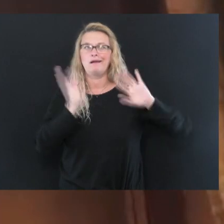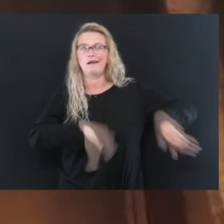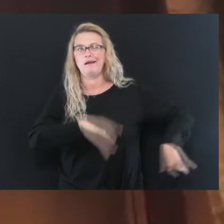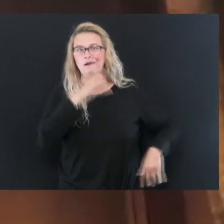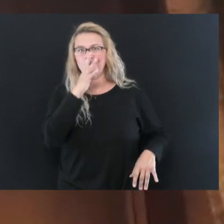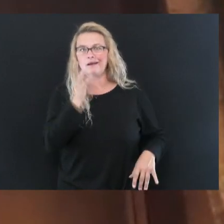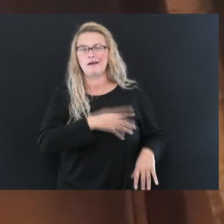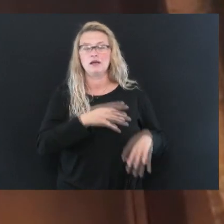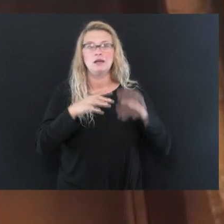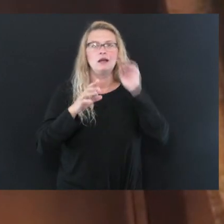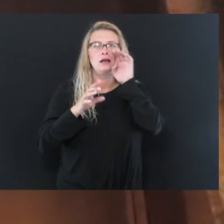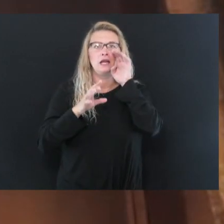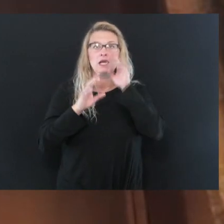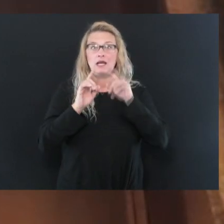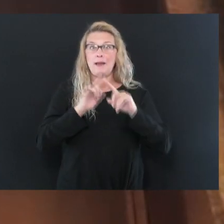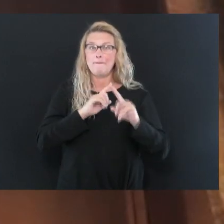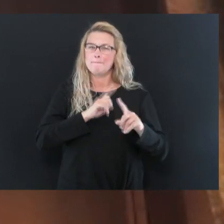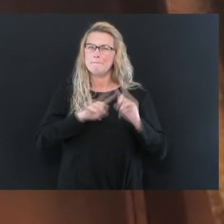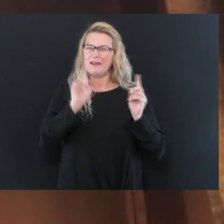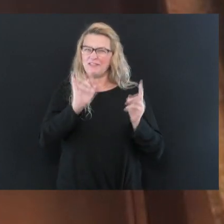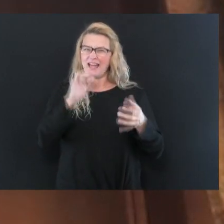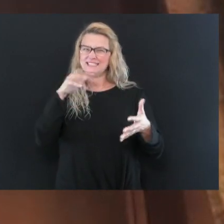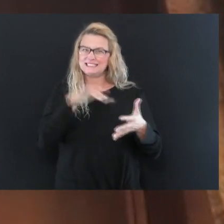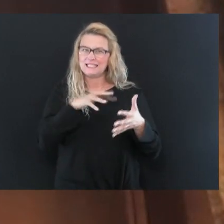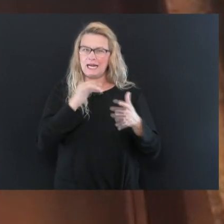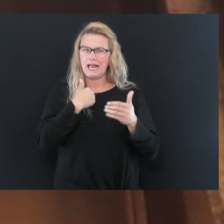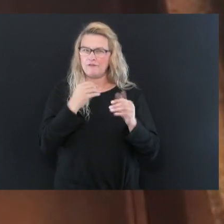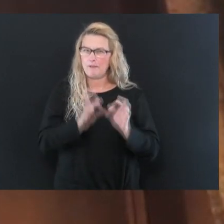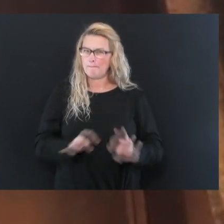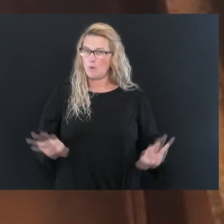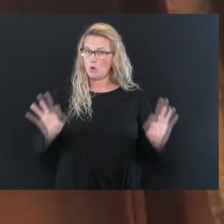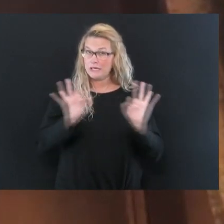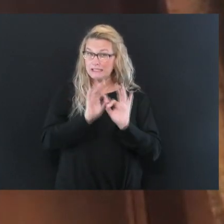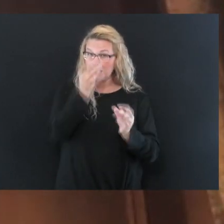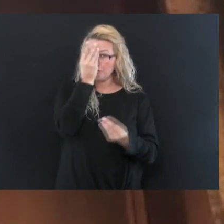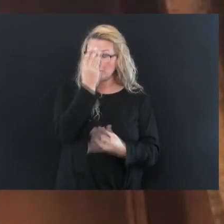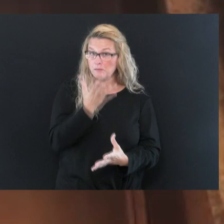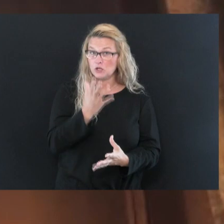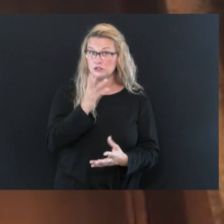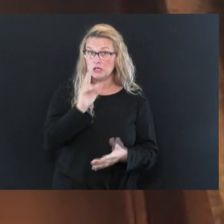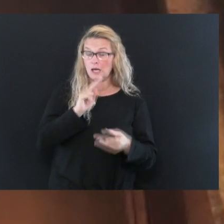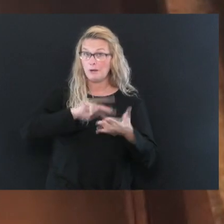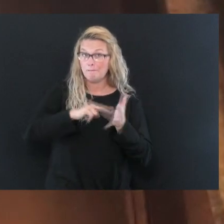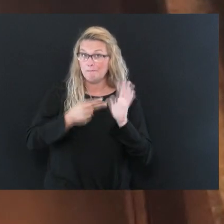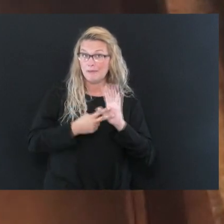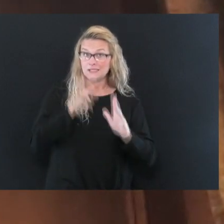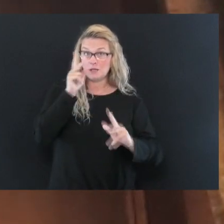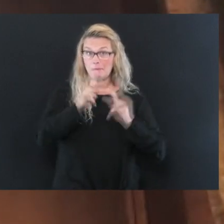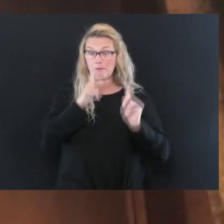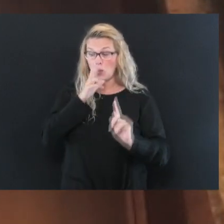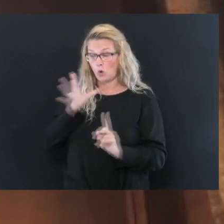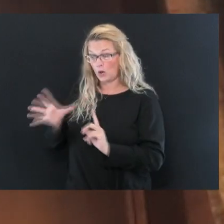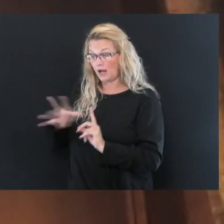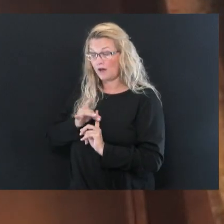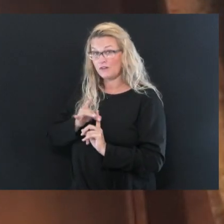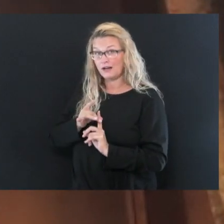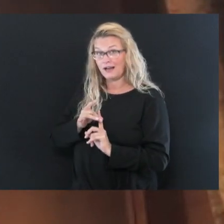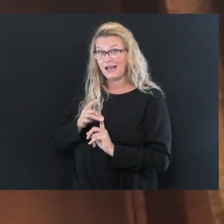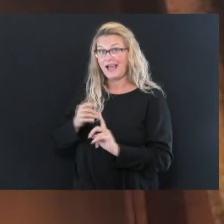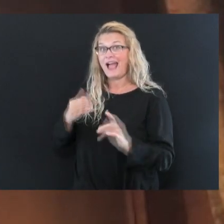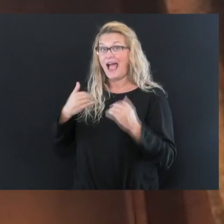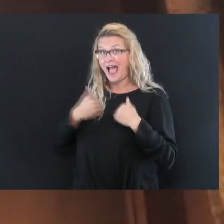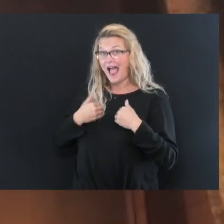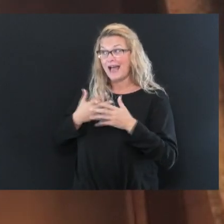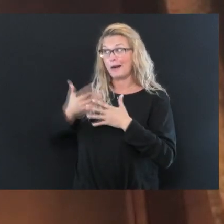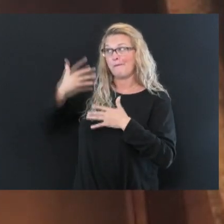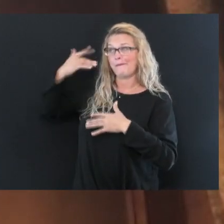really read that study, it's really important information. The people that got COVID either had a primary contact,